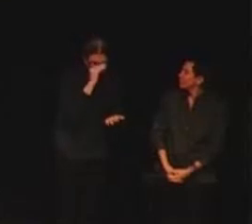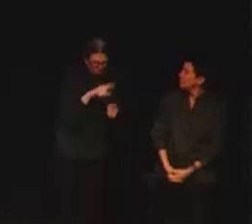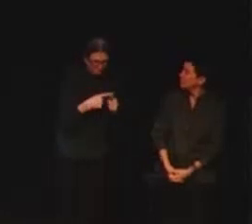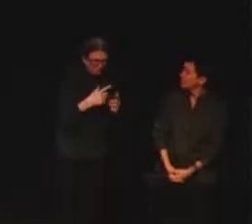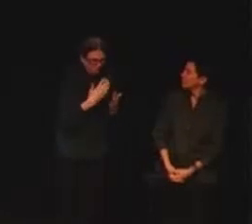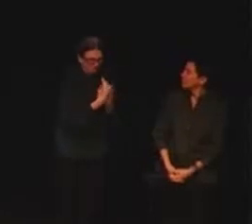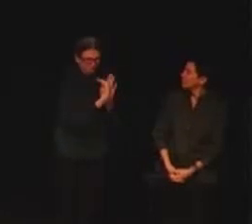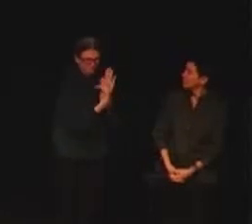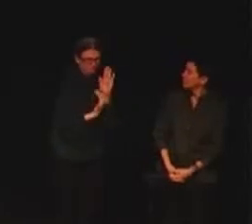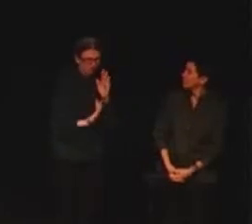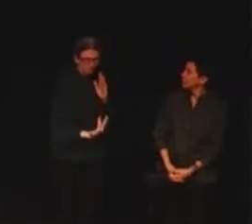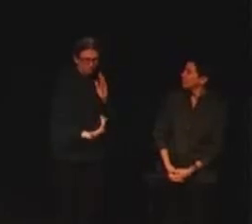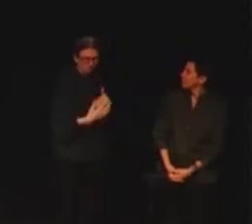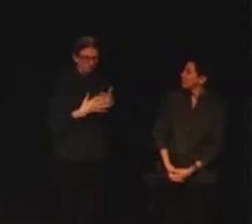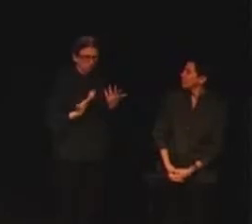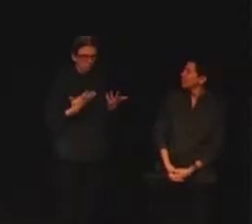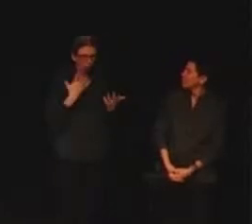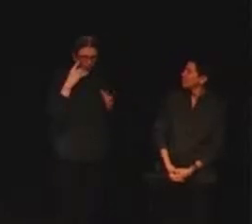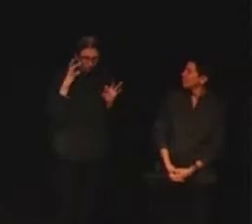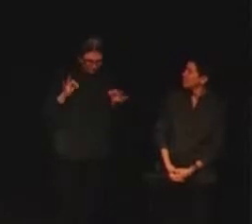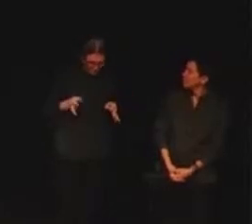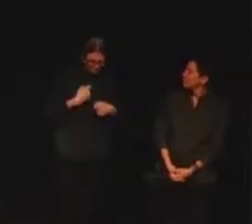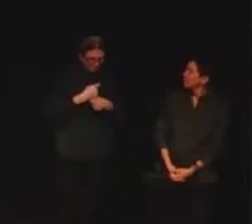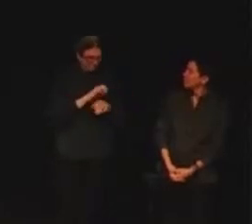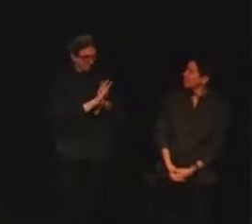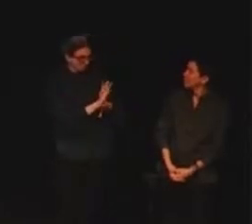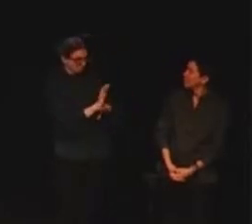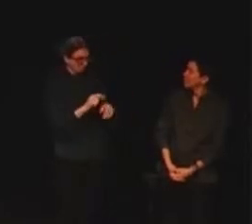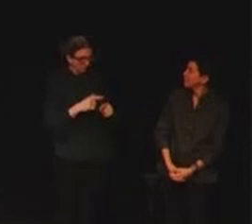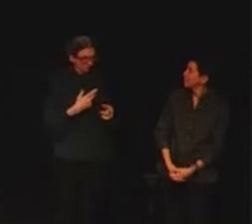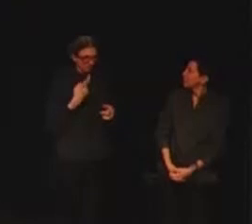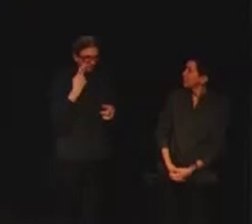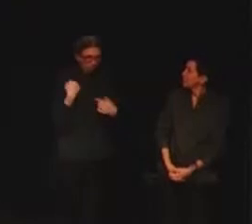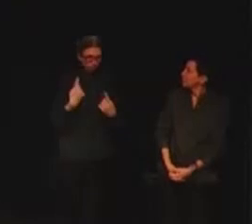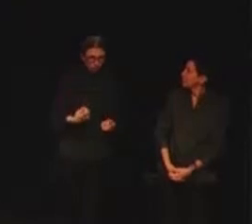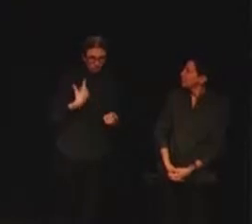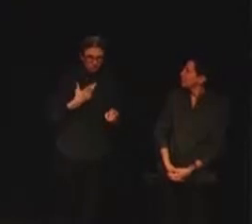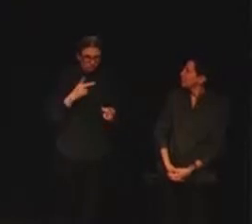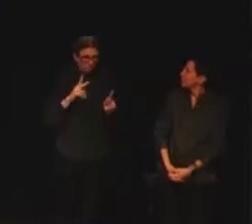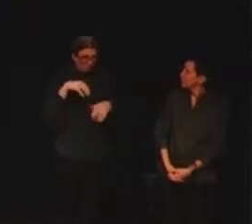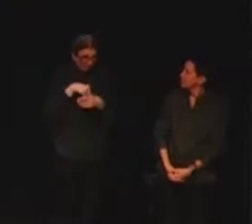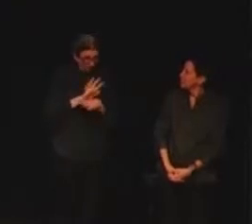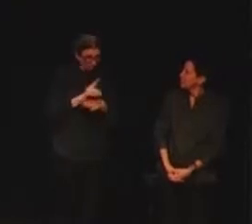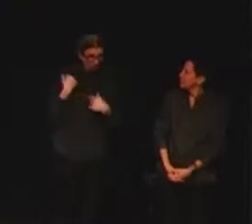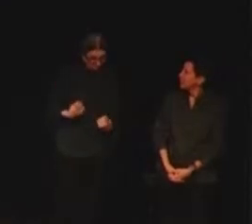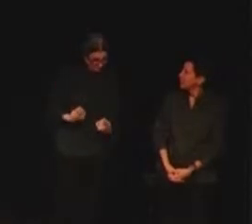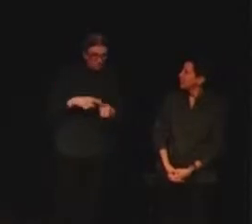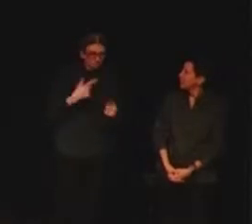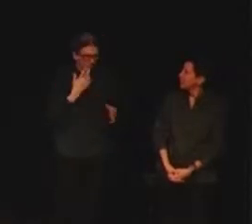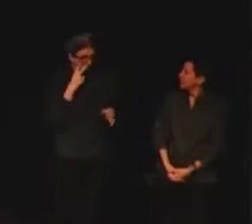list? Why did you decide to make a movie about it? And have there been any updates from the people that were in the movie since the movie